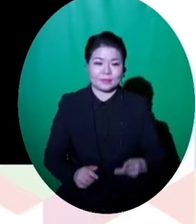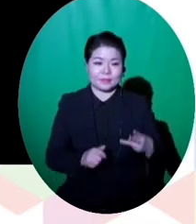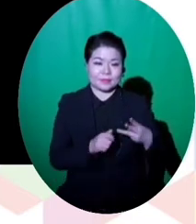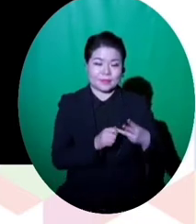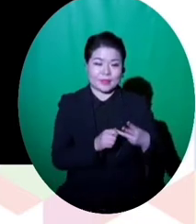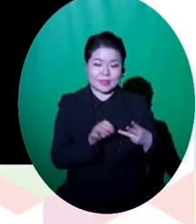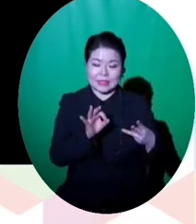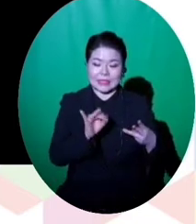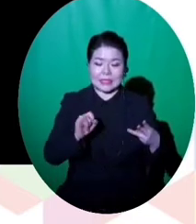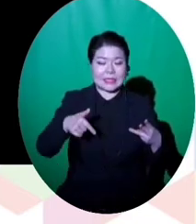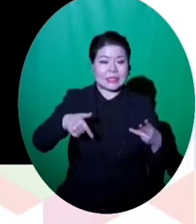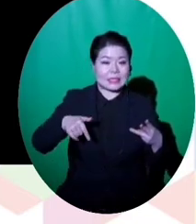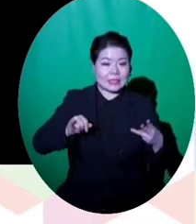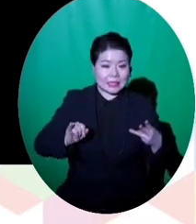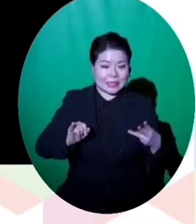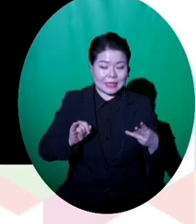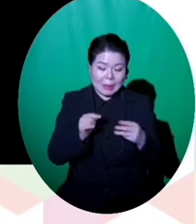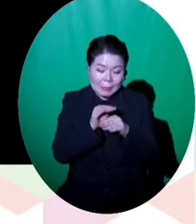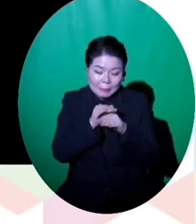model.